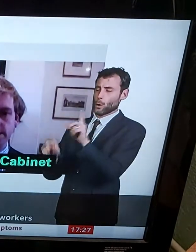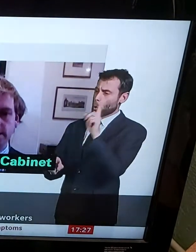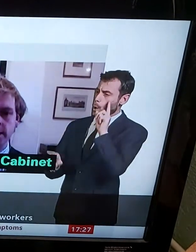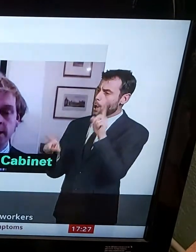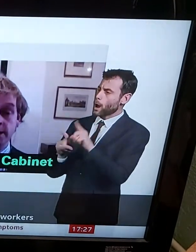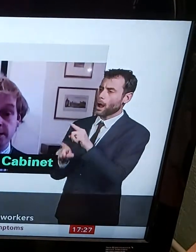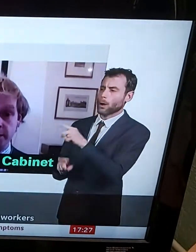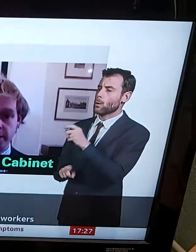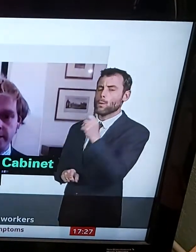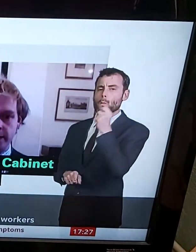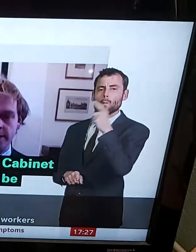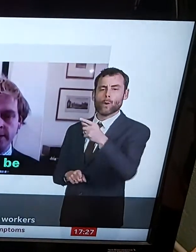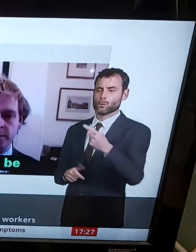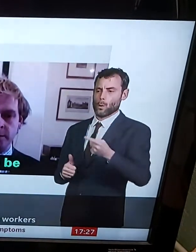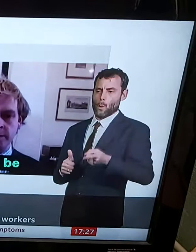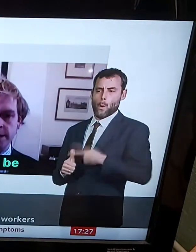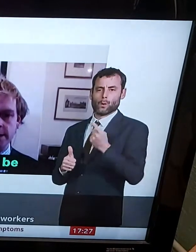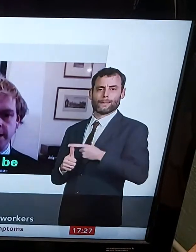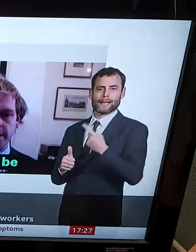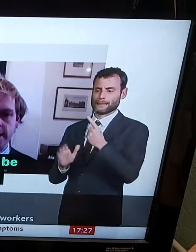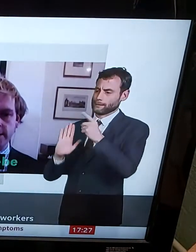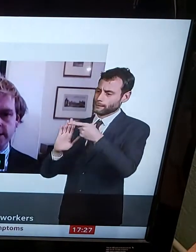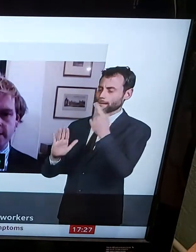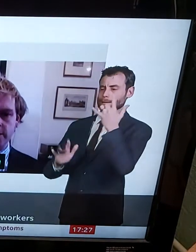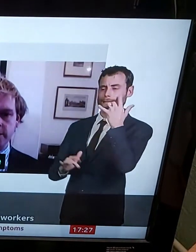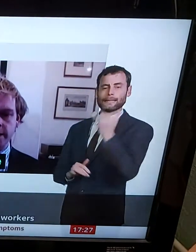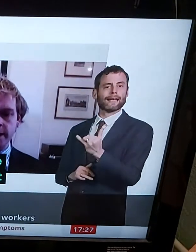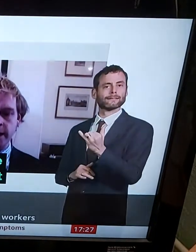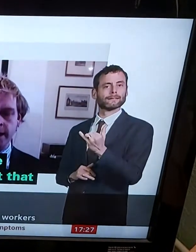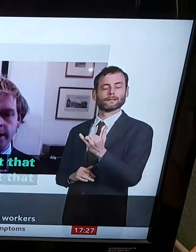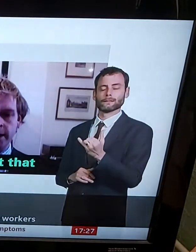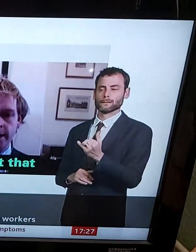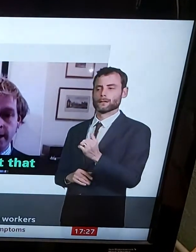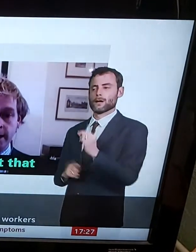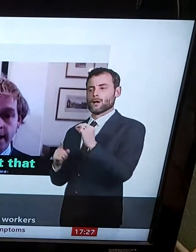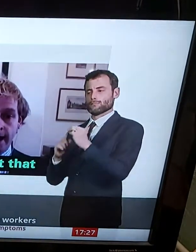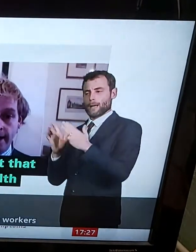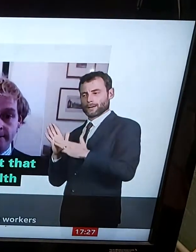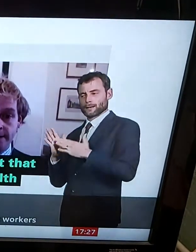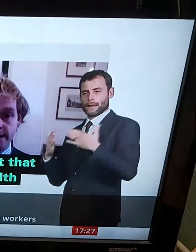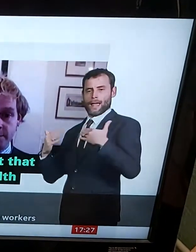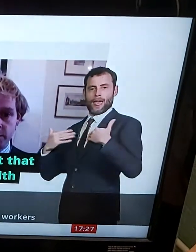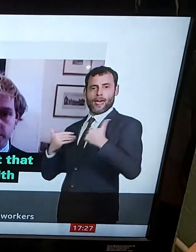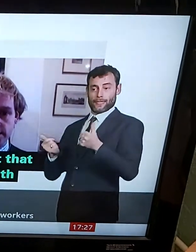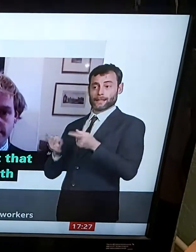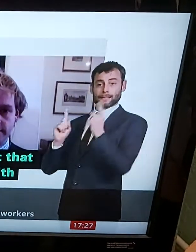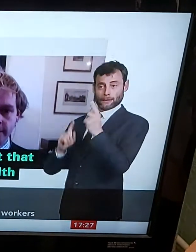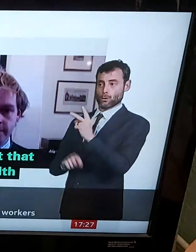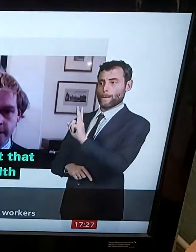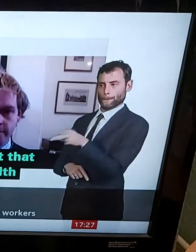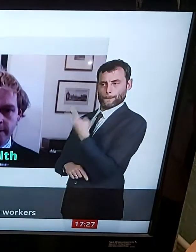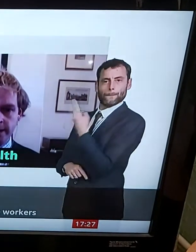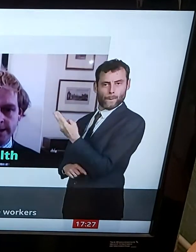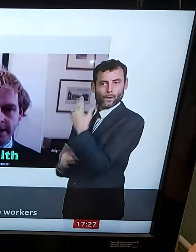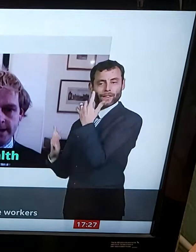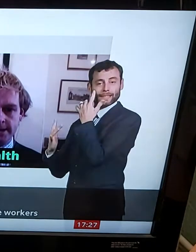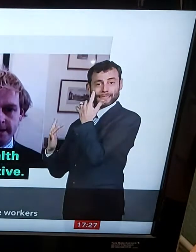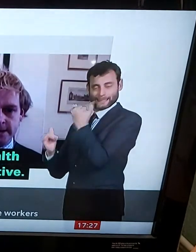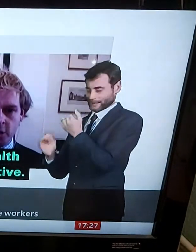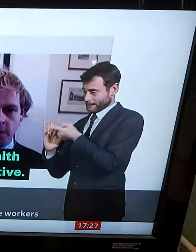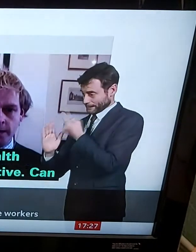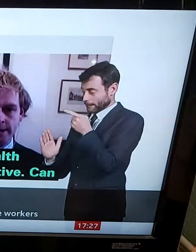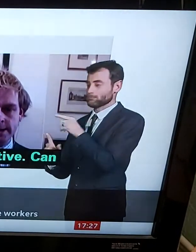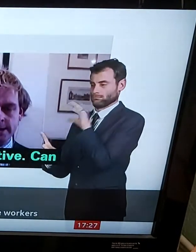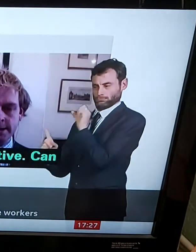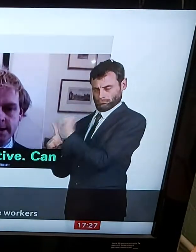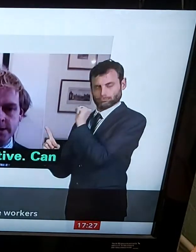coronavirus, despite the fact that the Prime Minister and the Health Secretary have tested positive. Can you confirm that that's the case, that there's